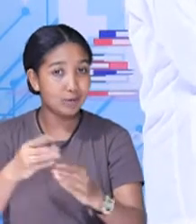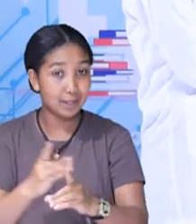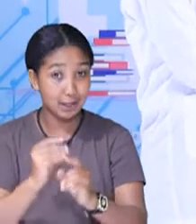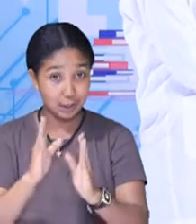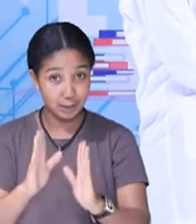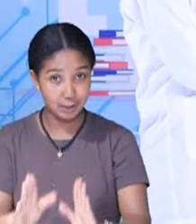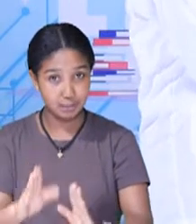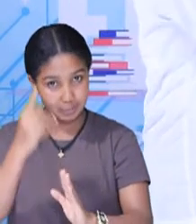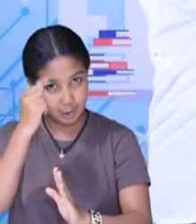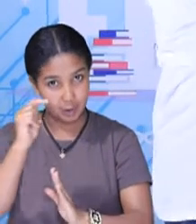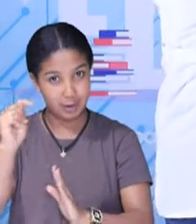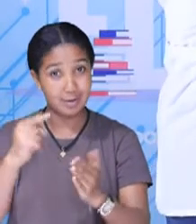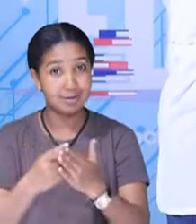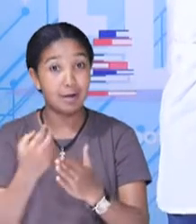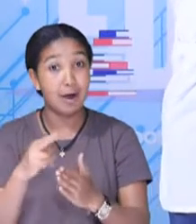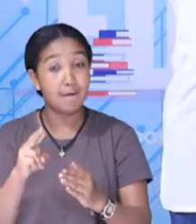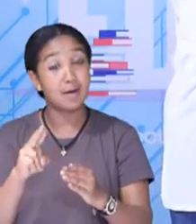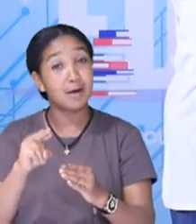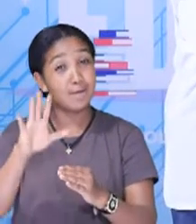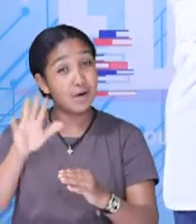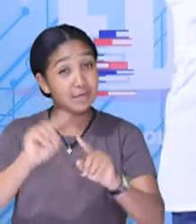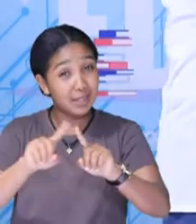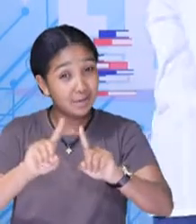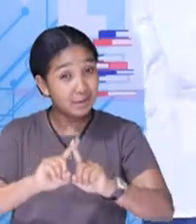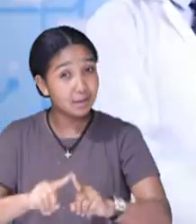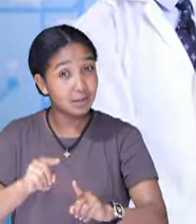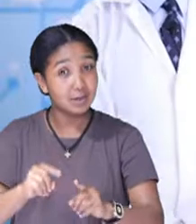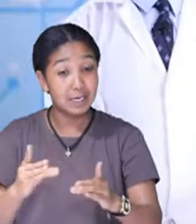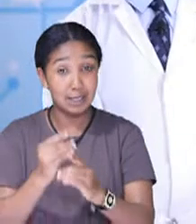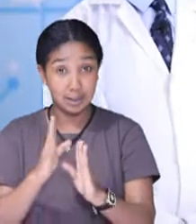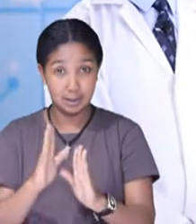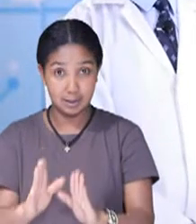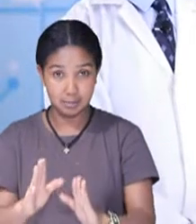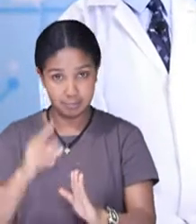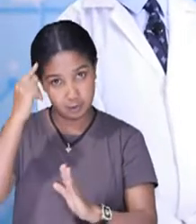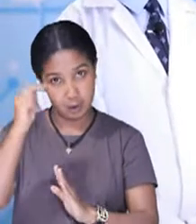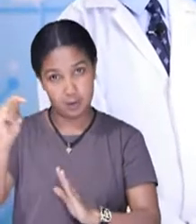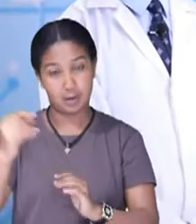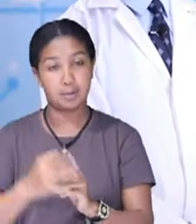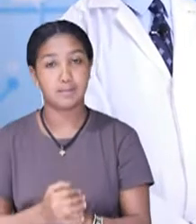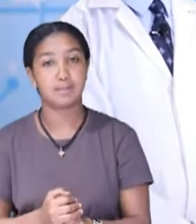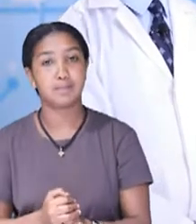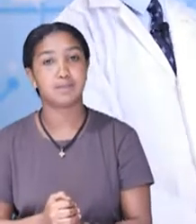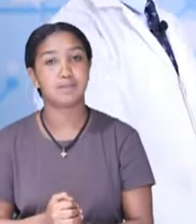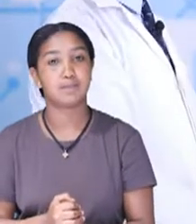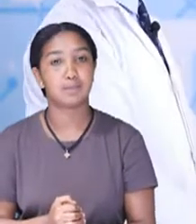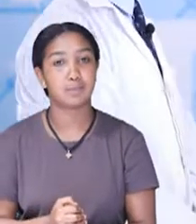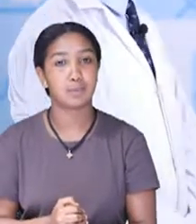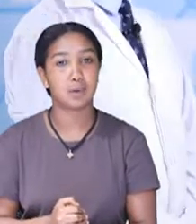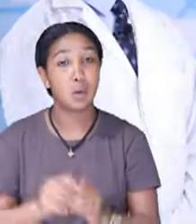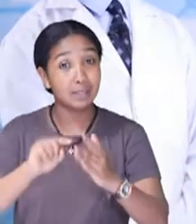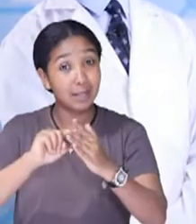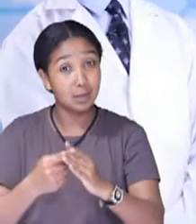creationism theories. There are 5 different creationism theories. When